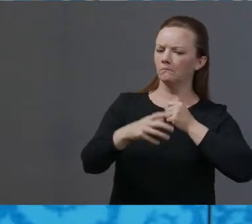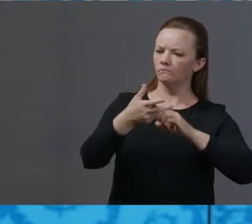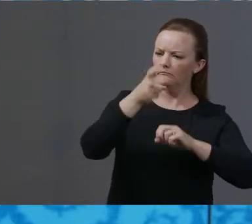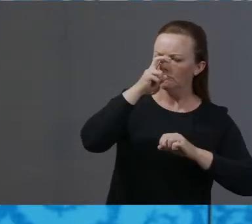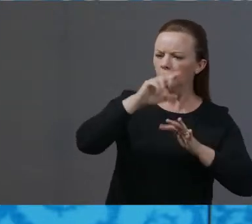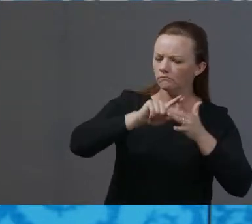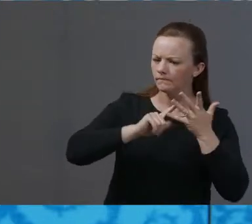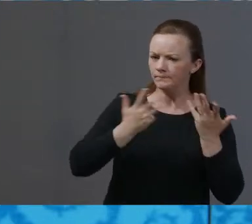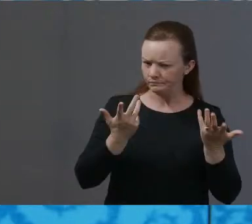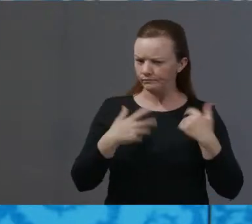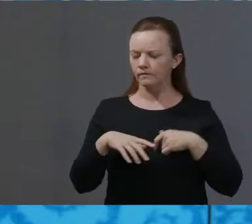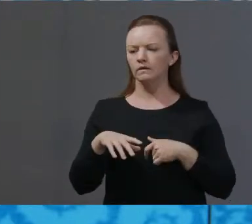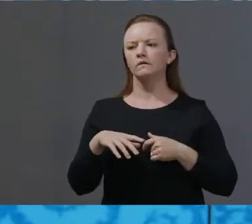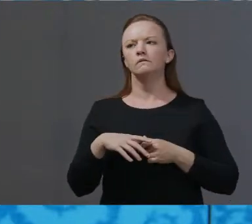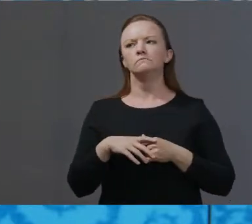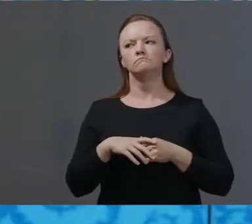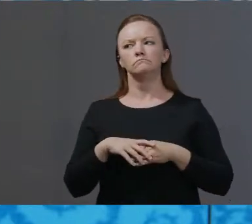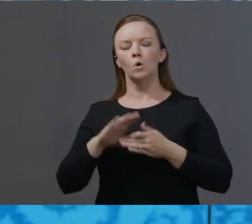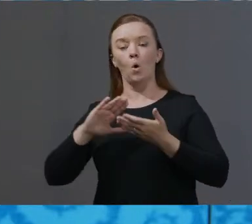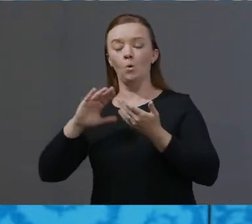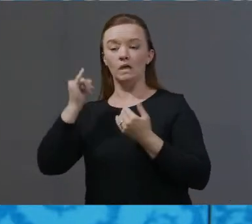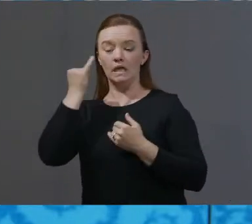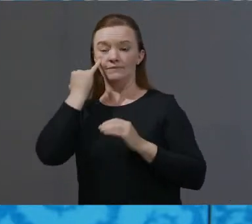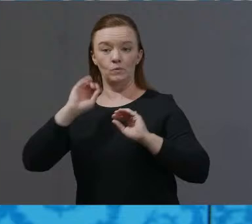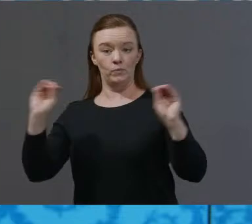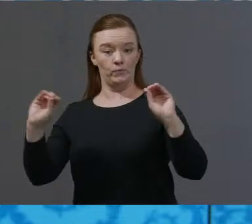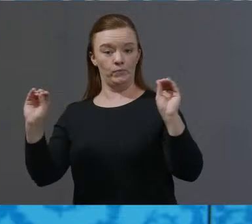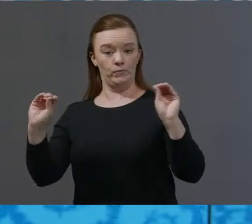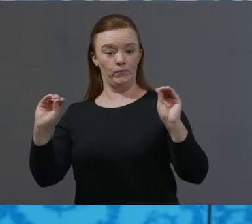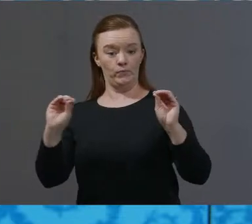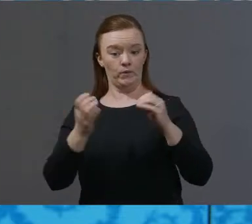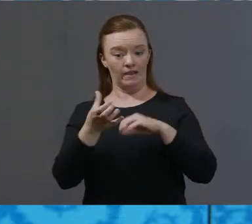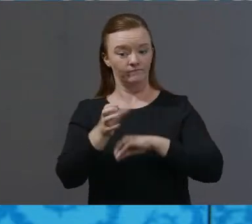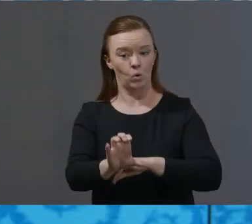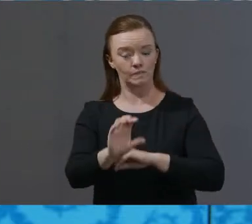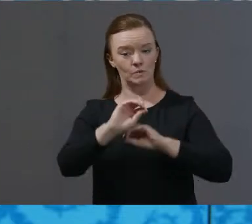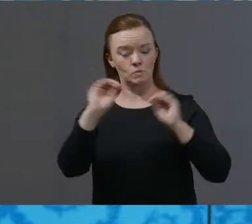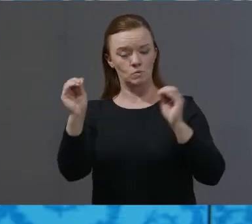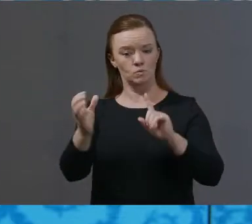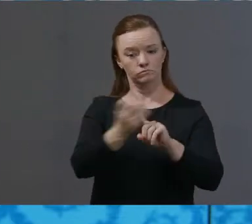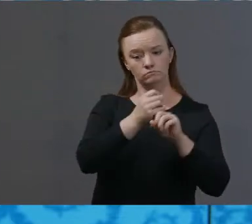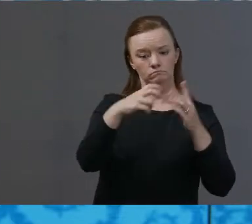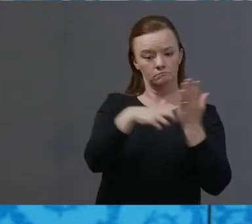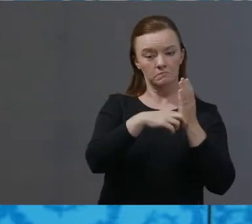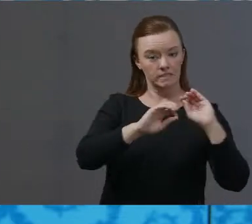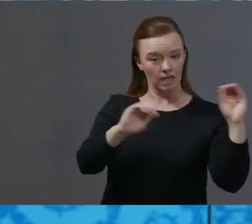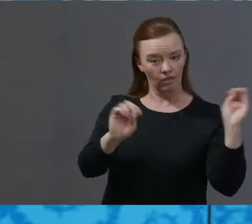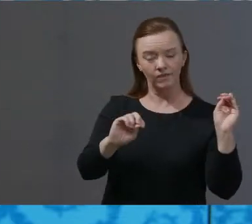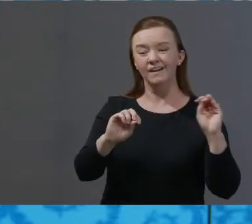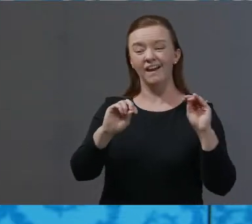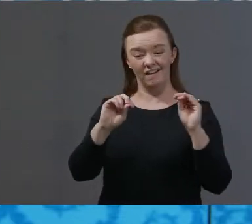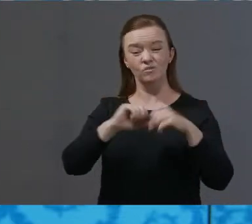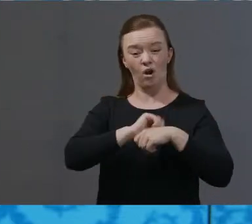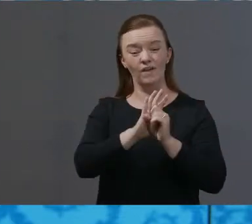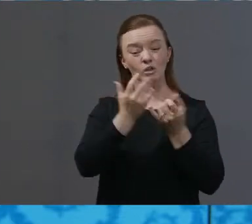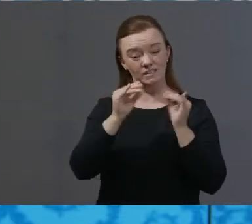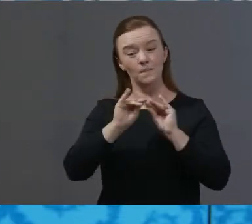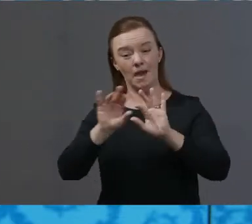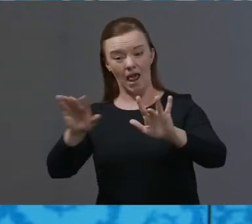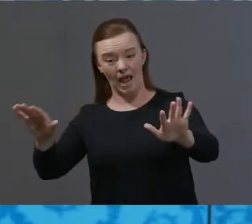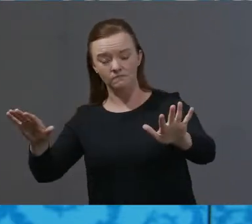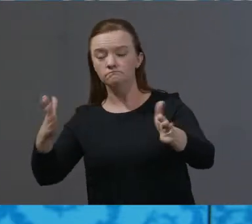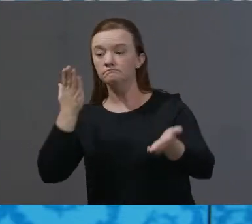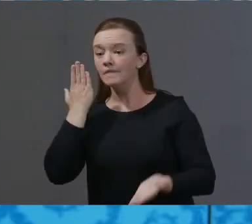after that, if no enforcements are being done and if the disease continues to spread, that the next step could be to shut down the state